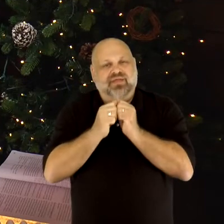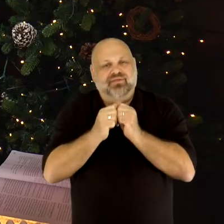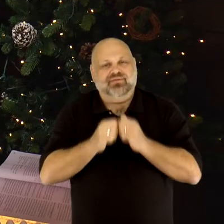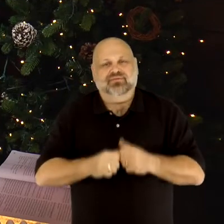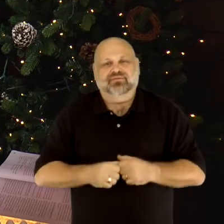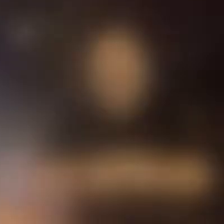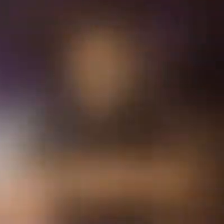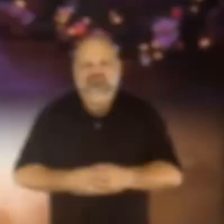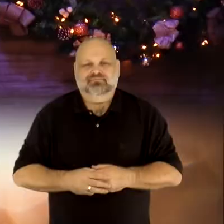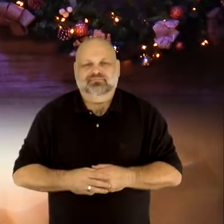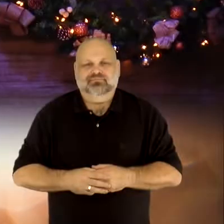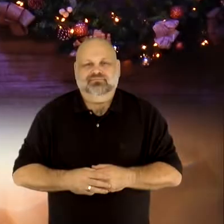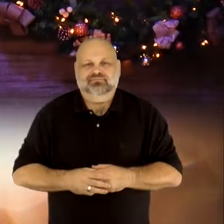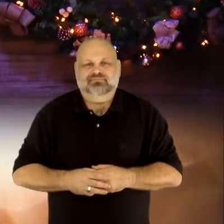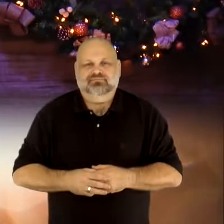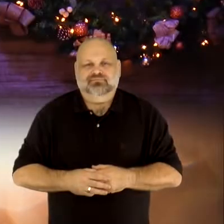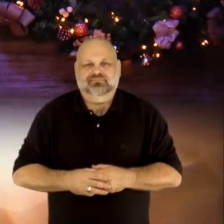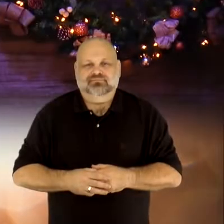together.